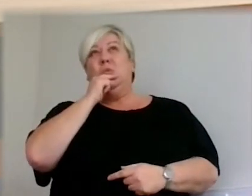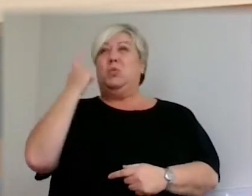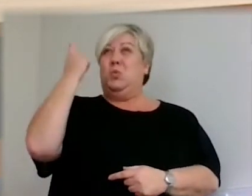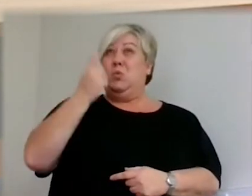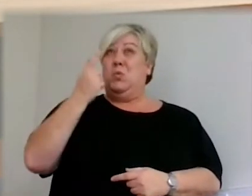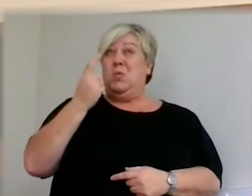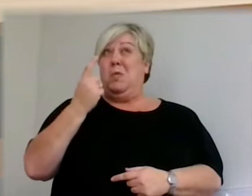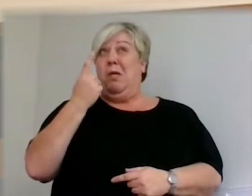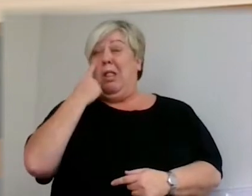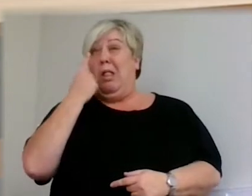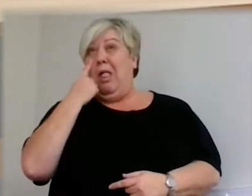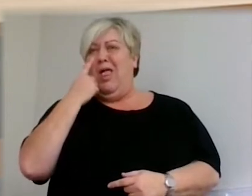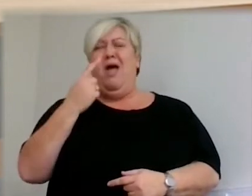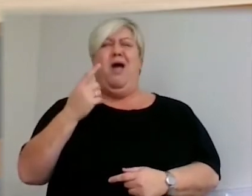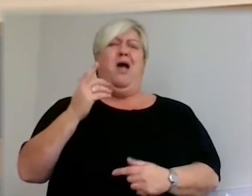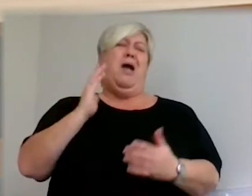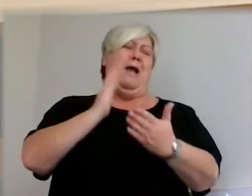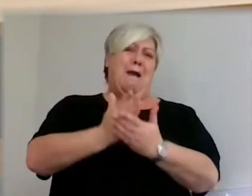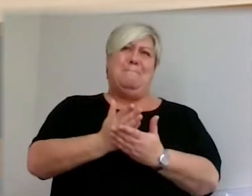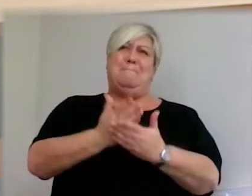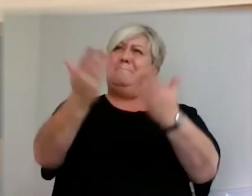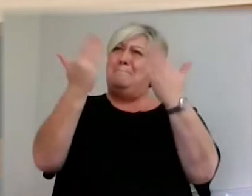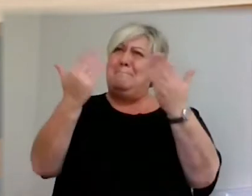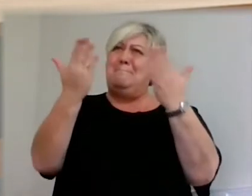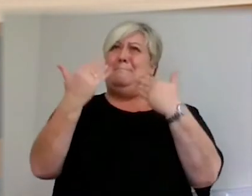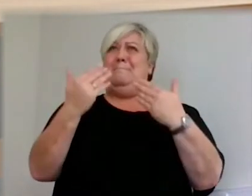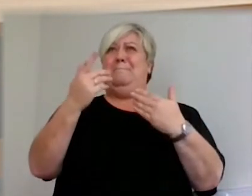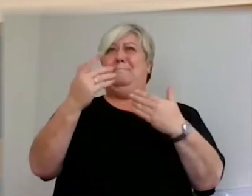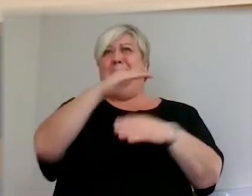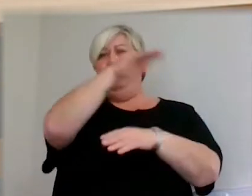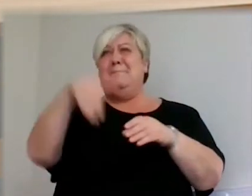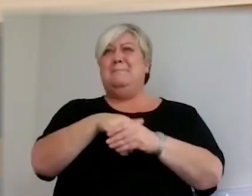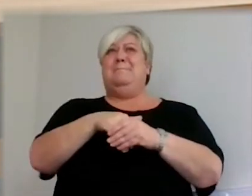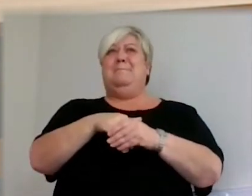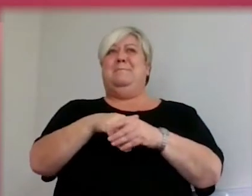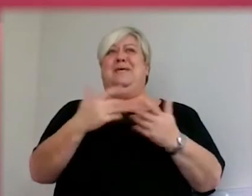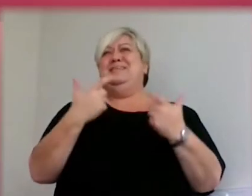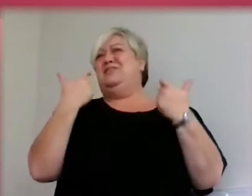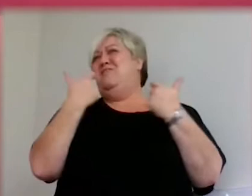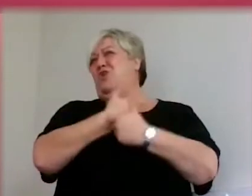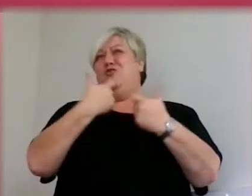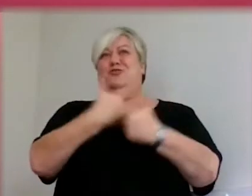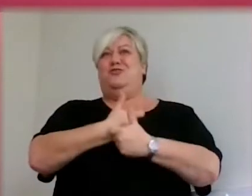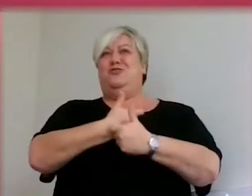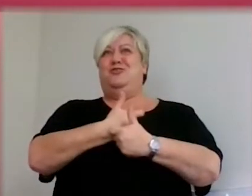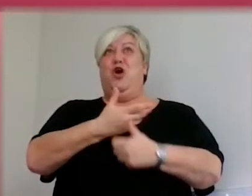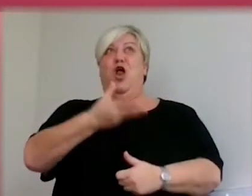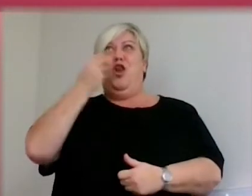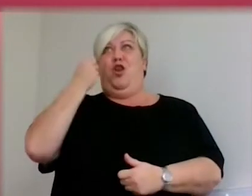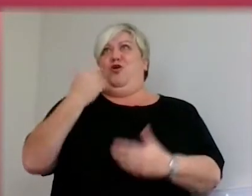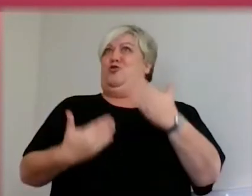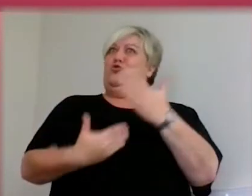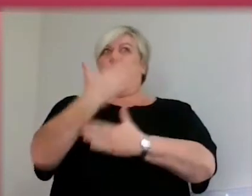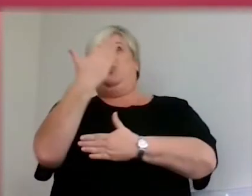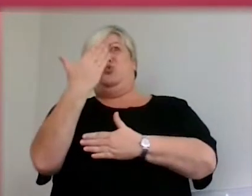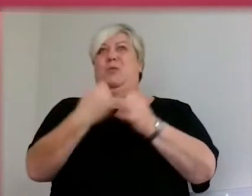definitely, you know, advise you to do so. It is fun. You will learn something different. Not every day, you know, you get to learn British Sign Language, so,